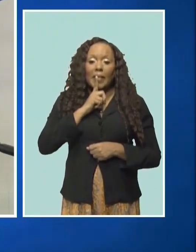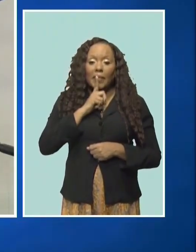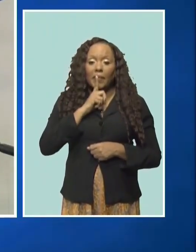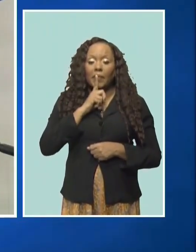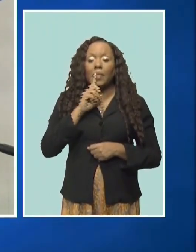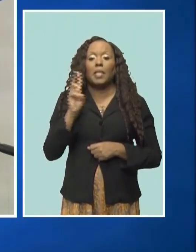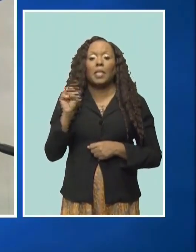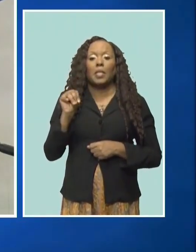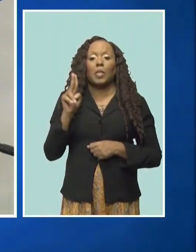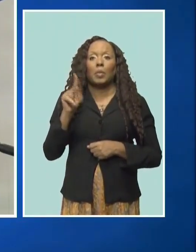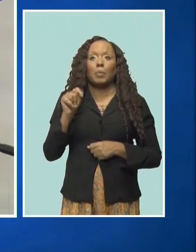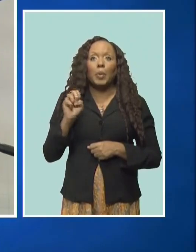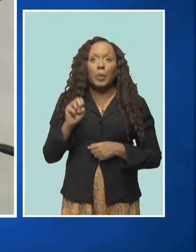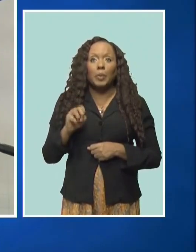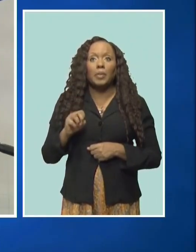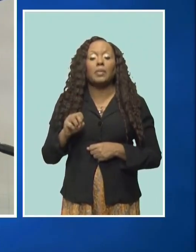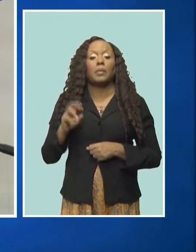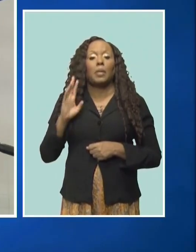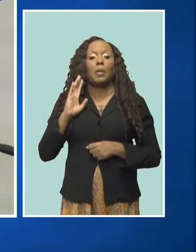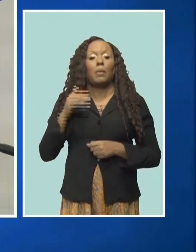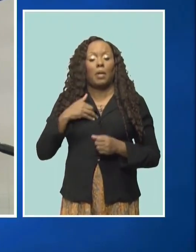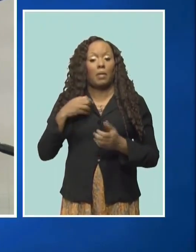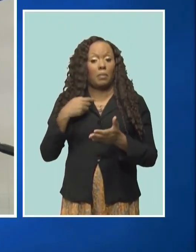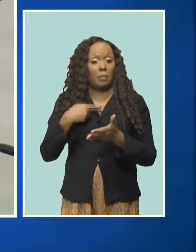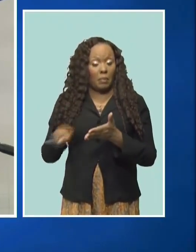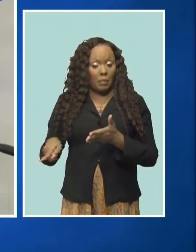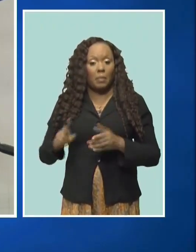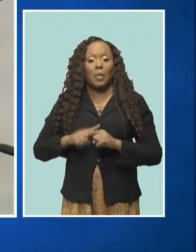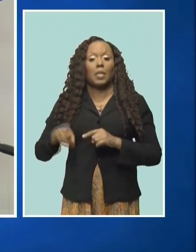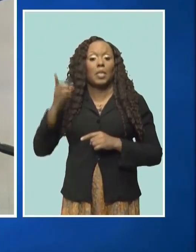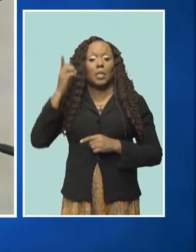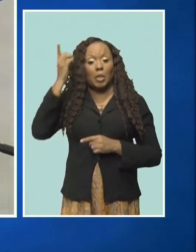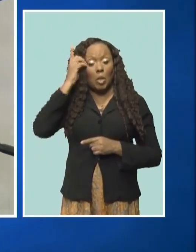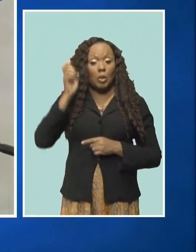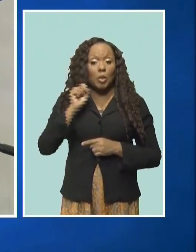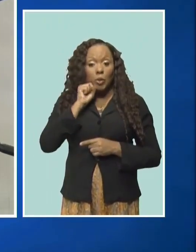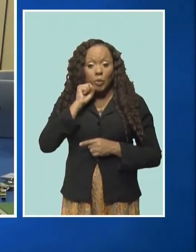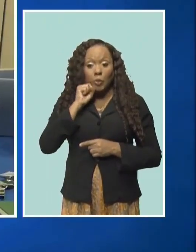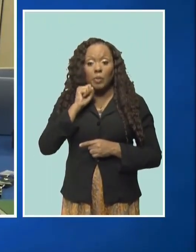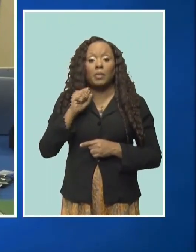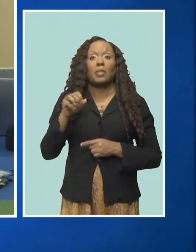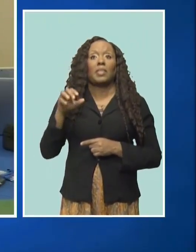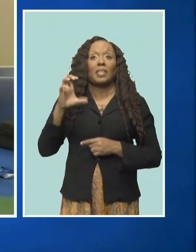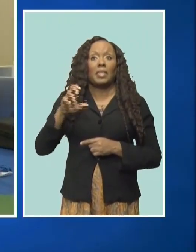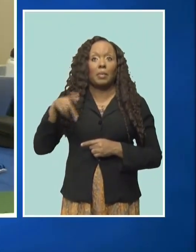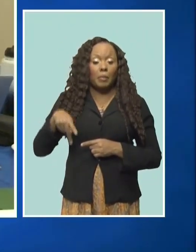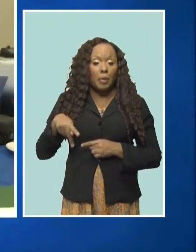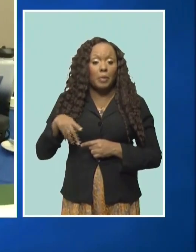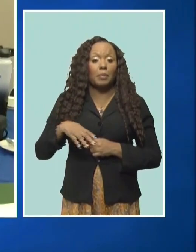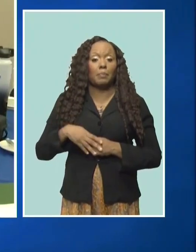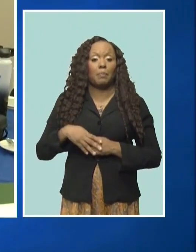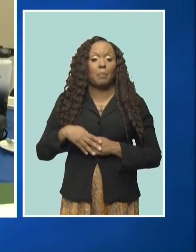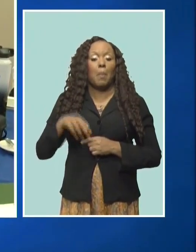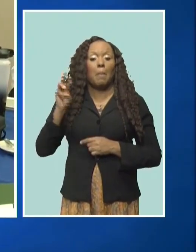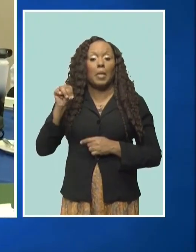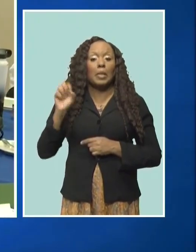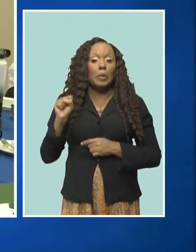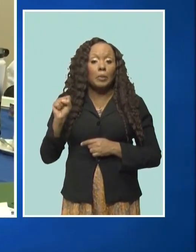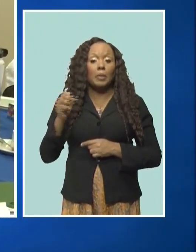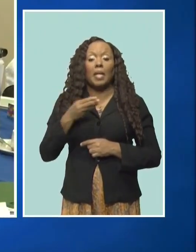with advanced multiple sclerosis, Down syndrome, cerebral palsy, and